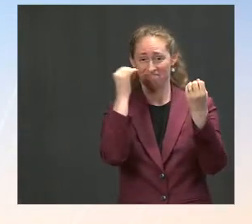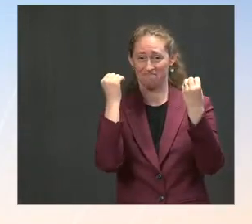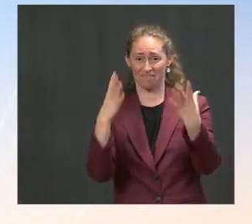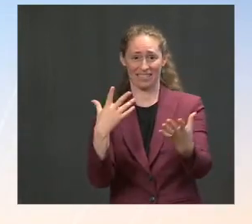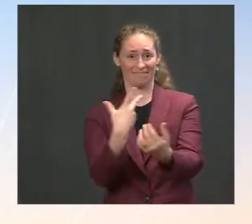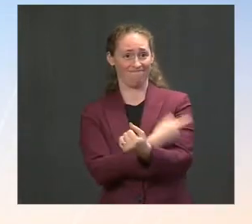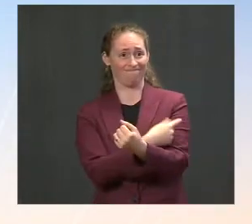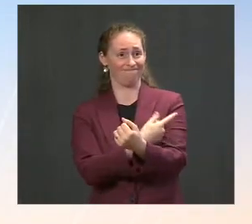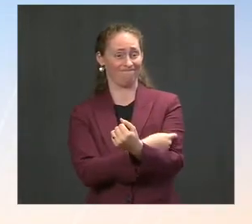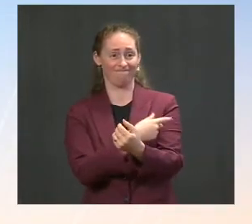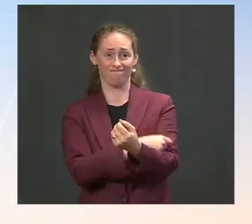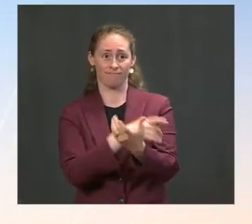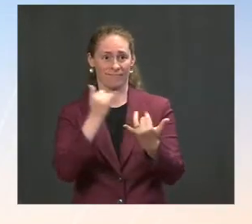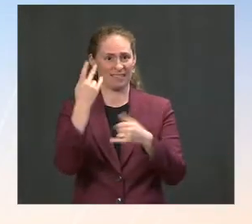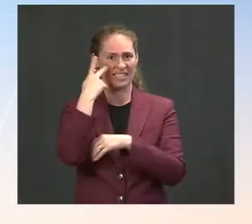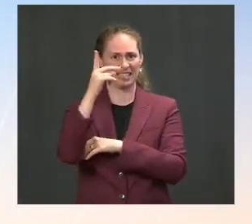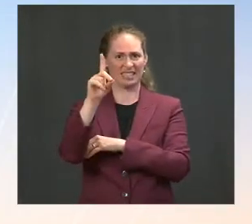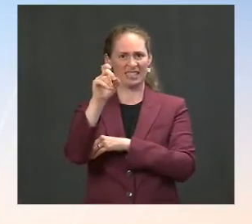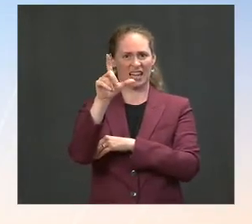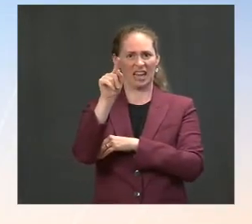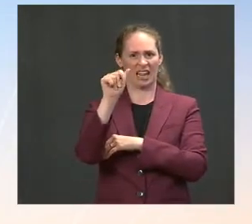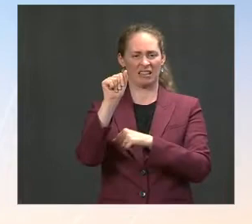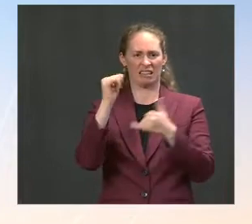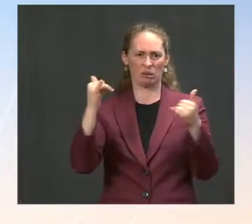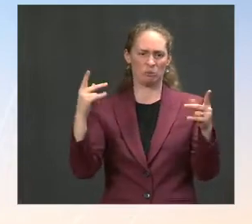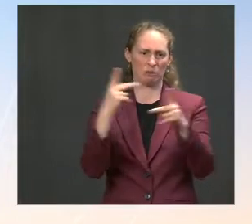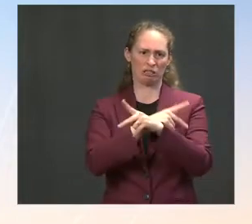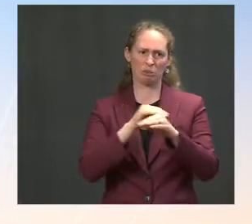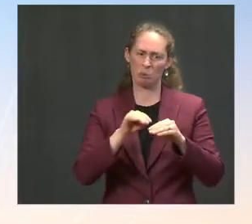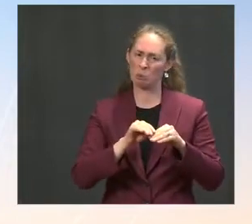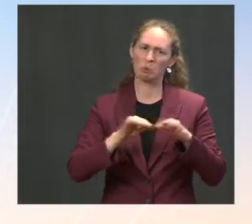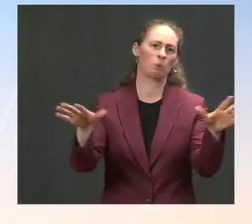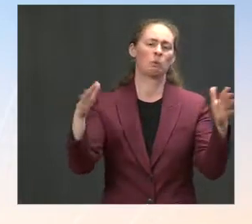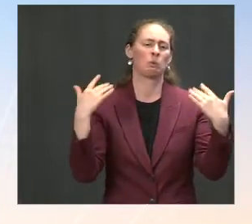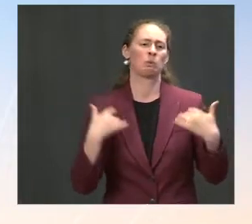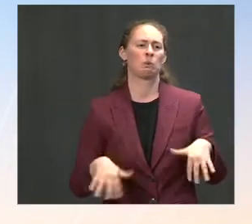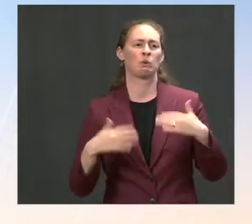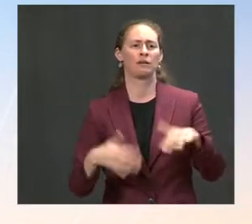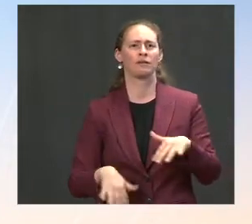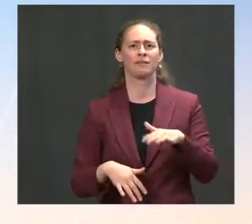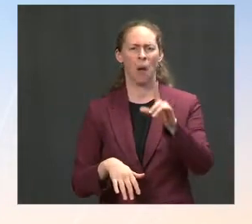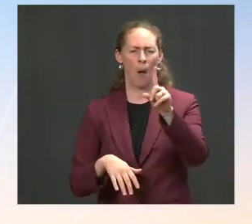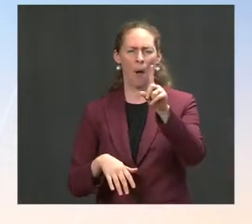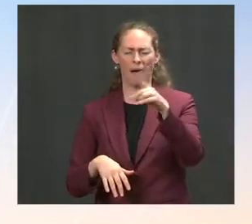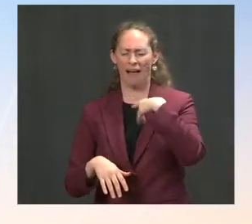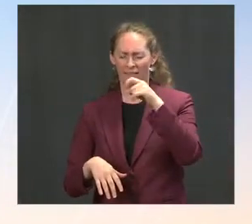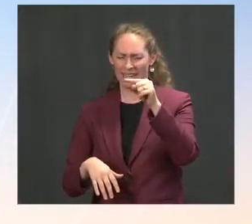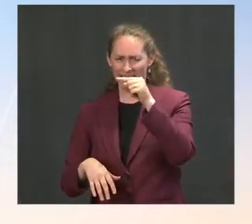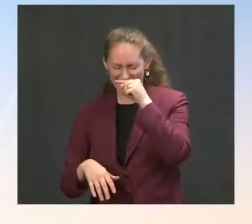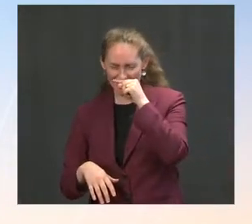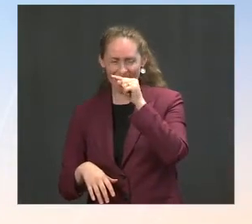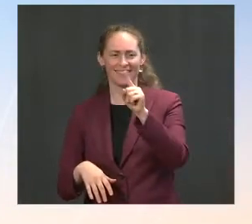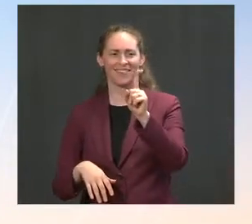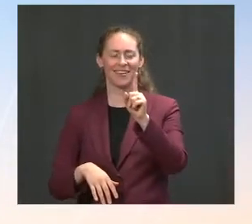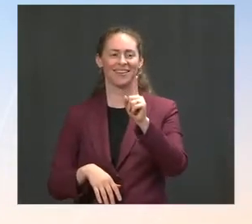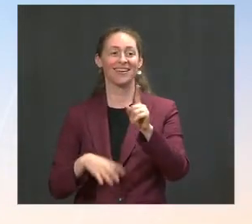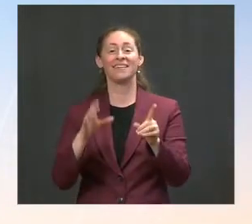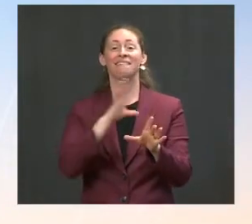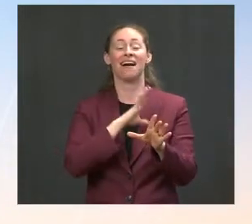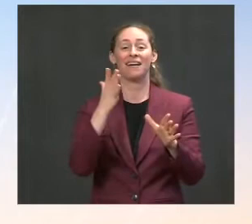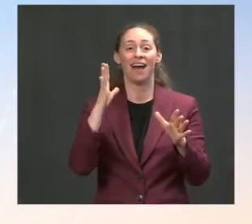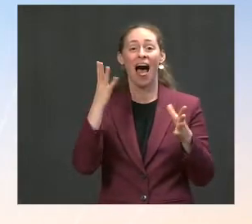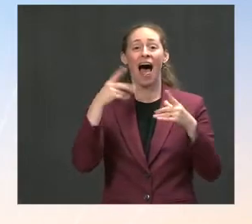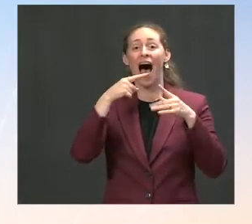Delta variant spread. And this is one of the reasons we rely so much on, hold on, I'm gonna sneeze. Okay, hold on. Okay, maybe it'll come back. This